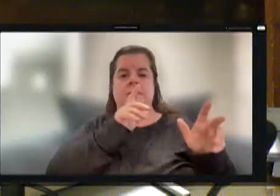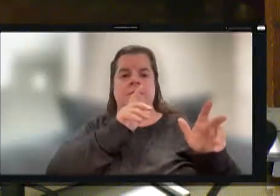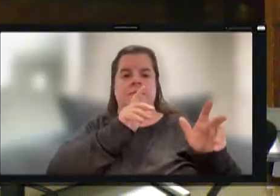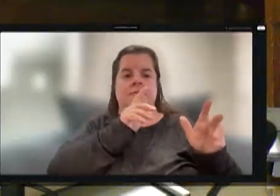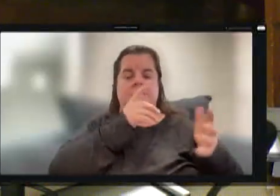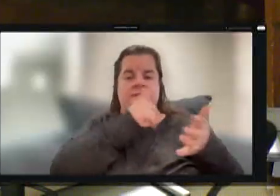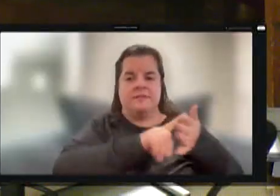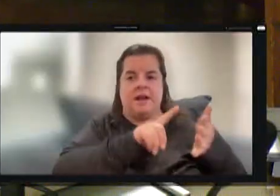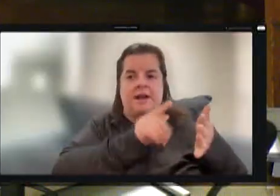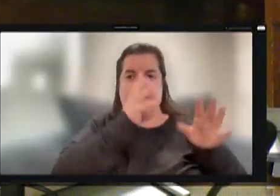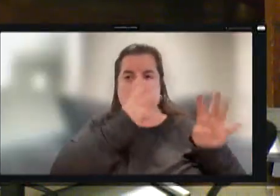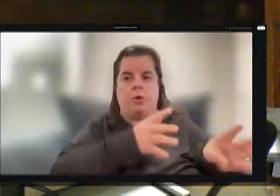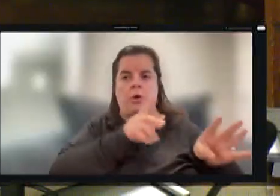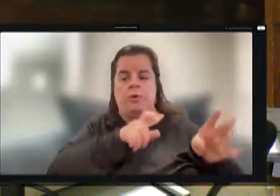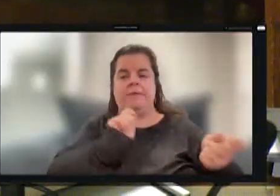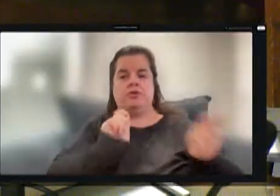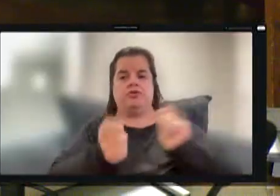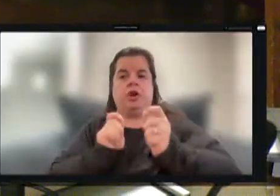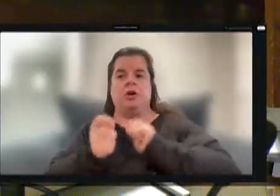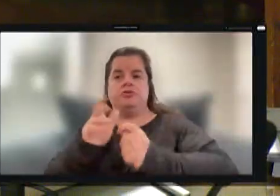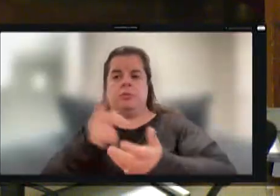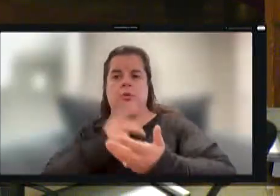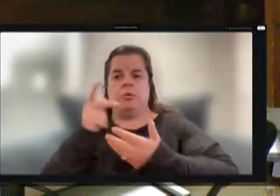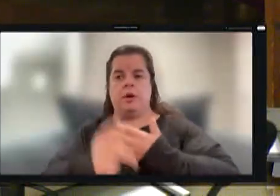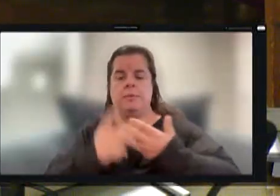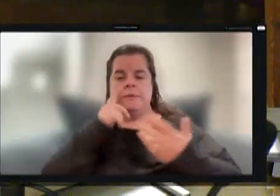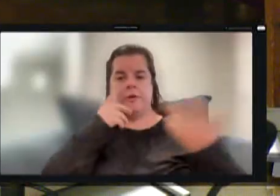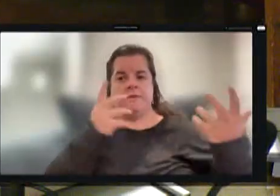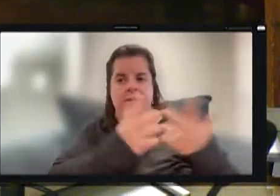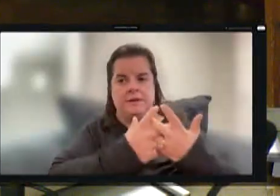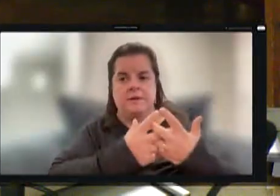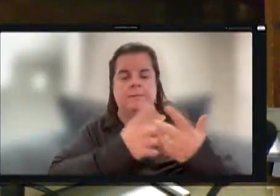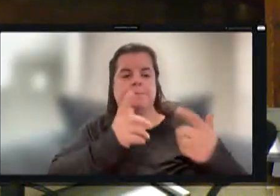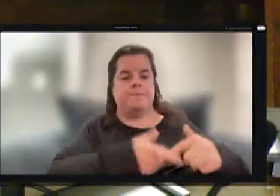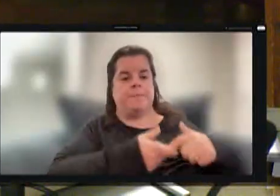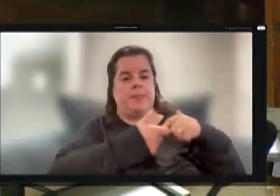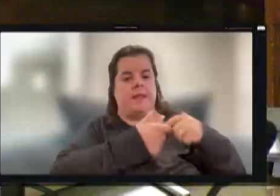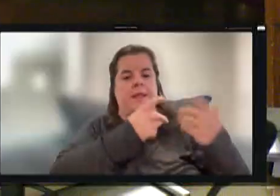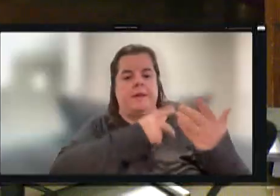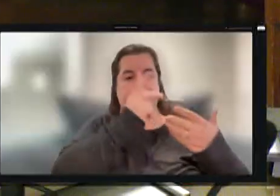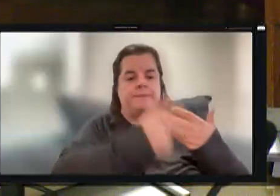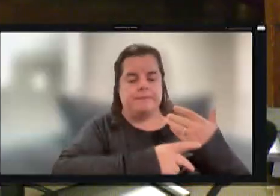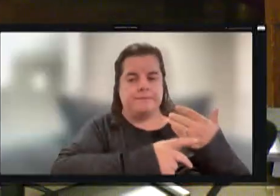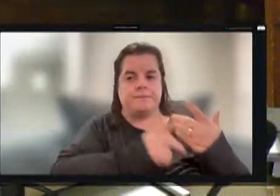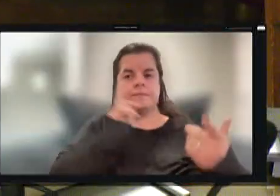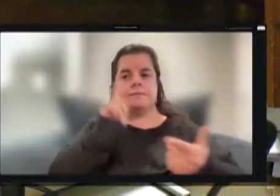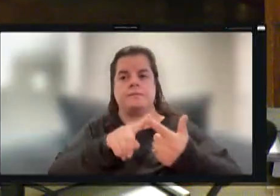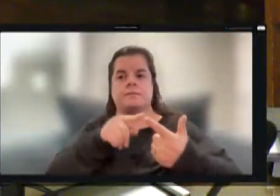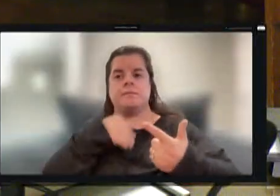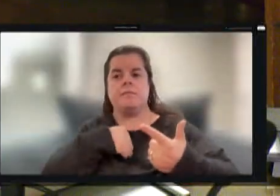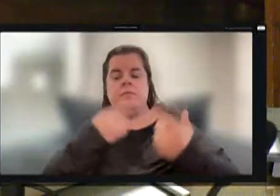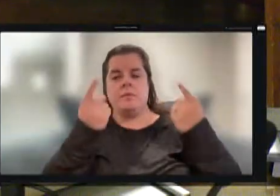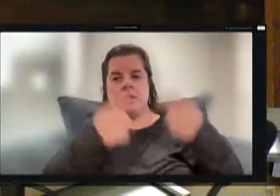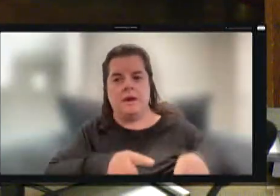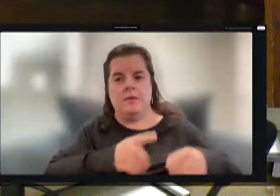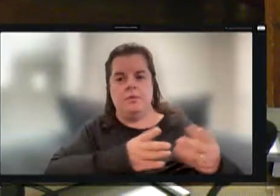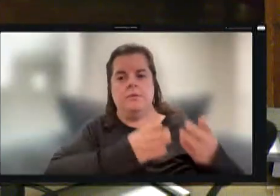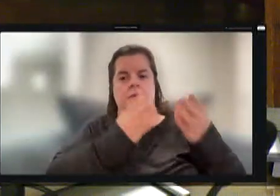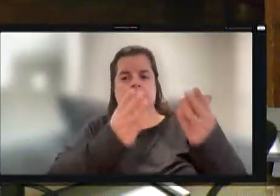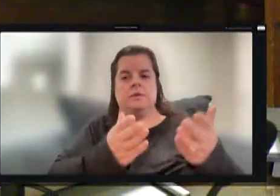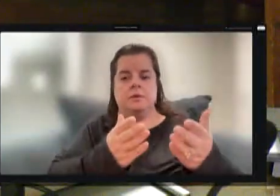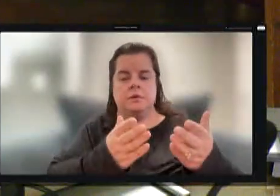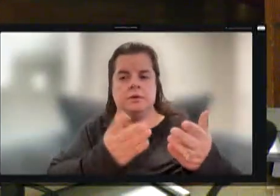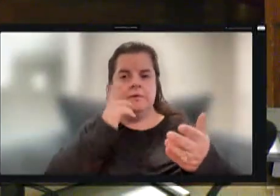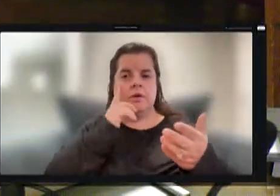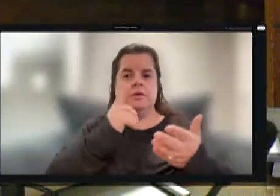recommendations and adjust your programs. So they paused their program until they had implemented the recommendations from the disparity